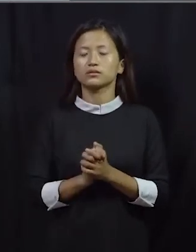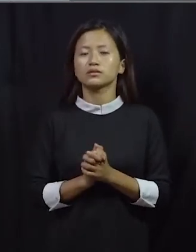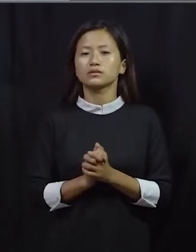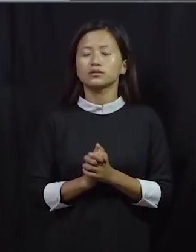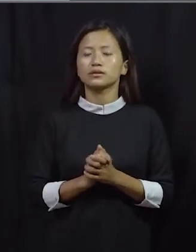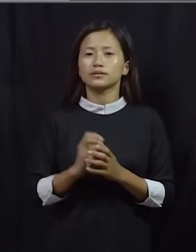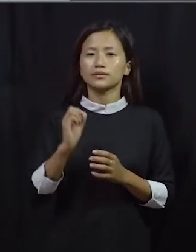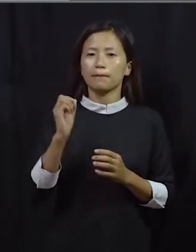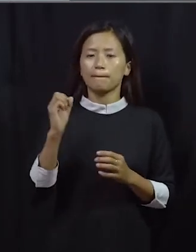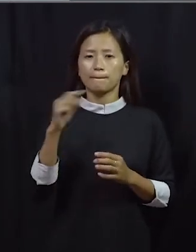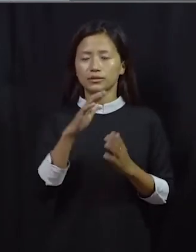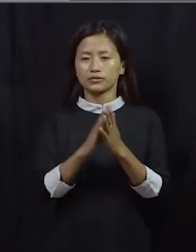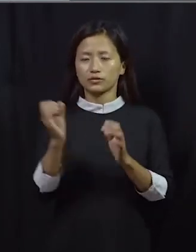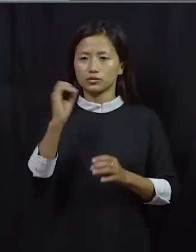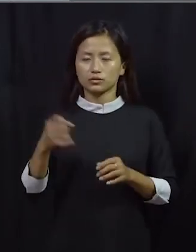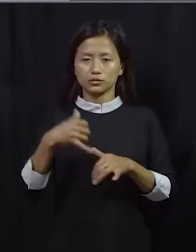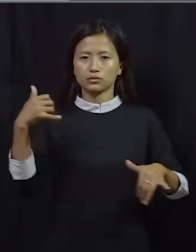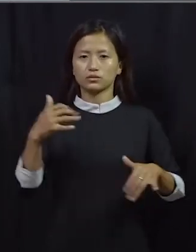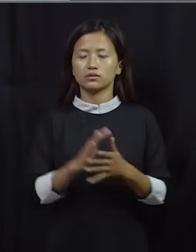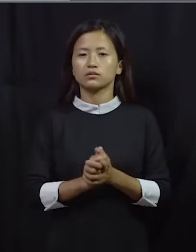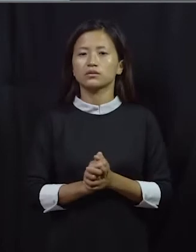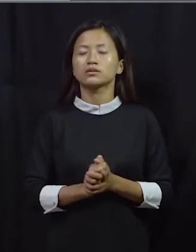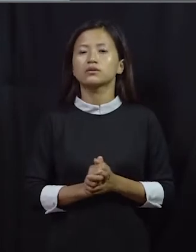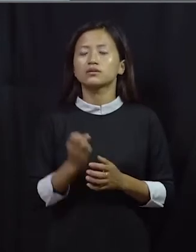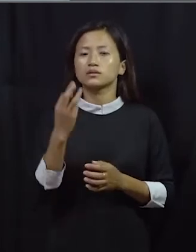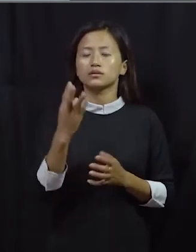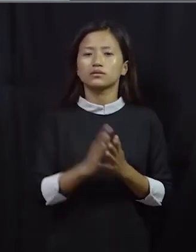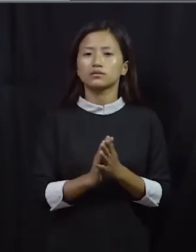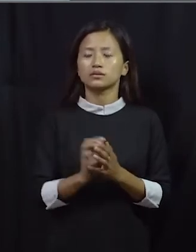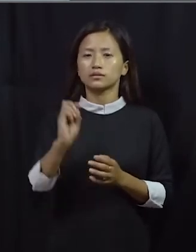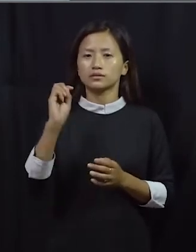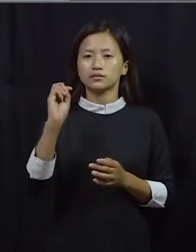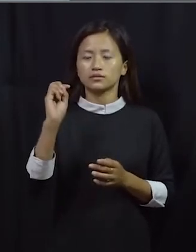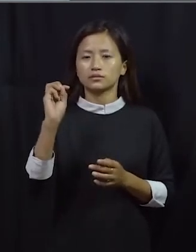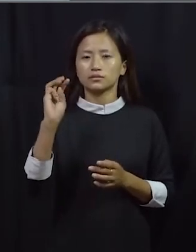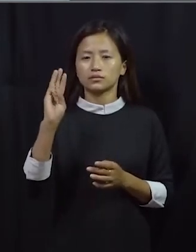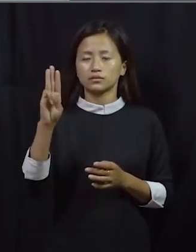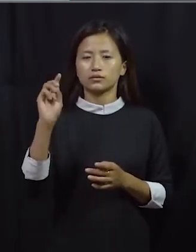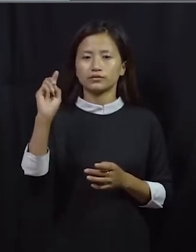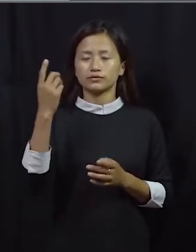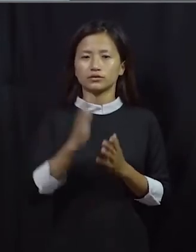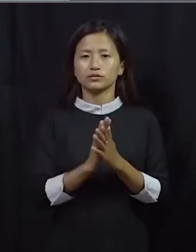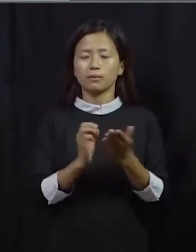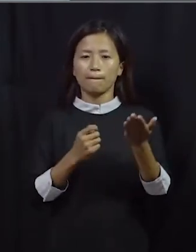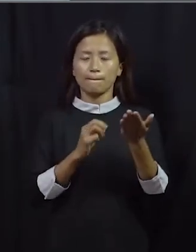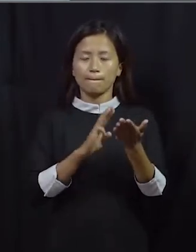October. So if you calculate the months from October till 31st March,